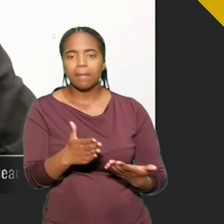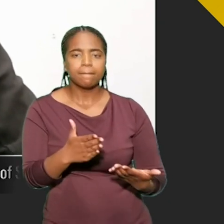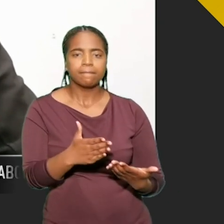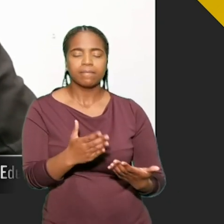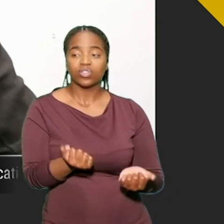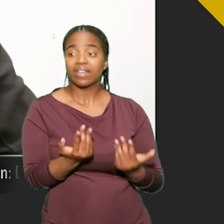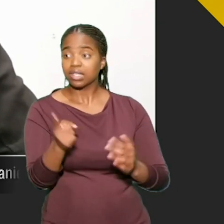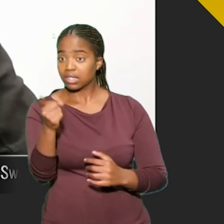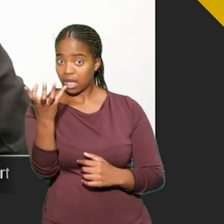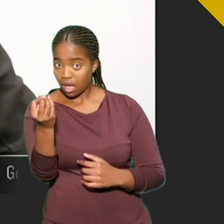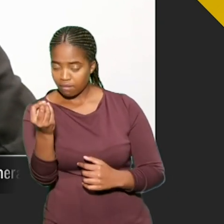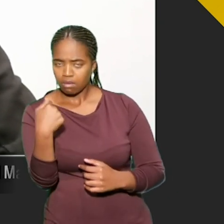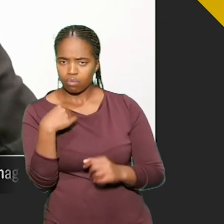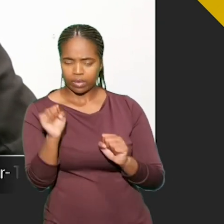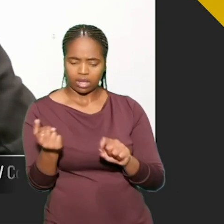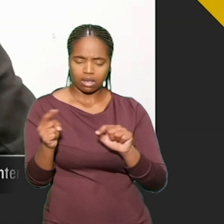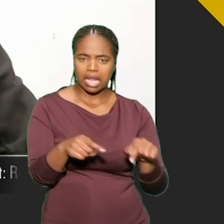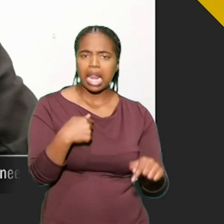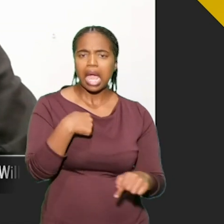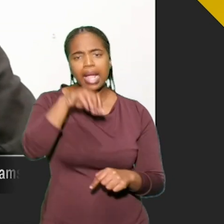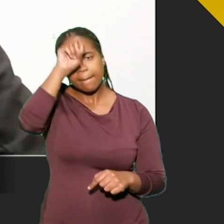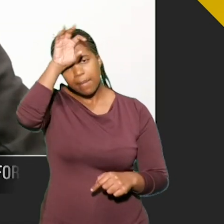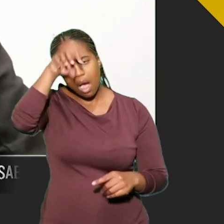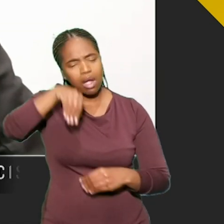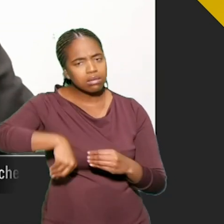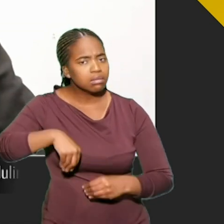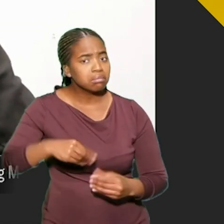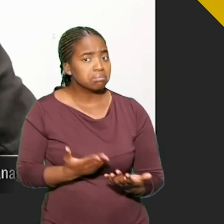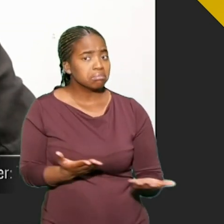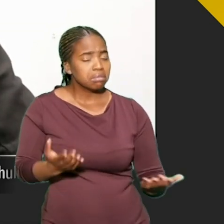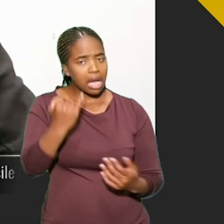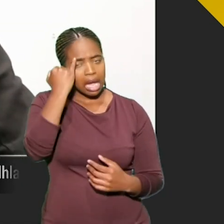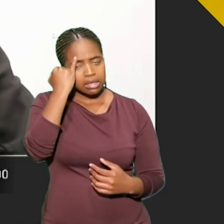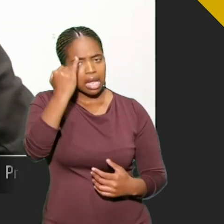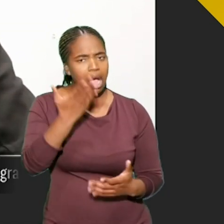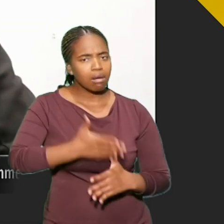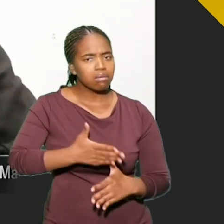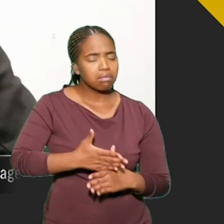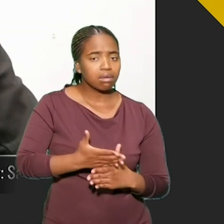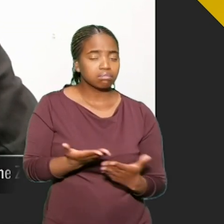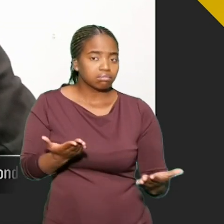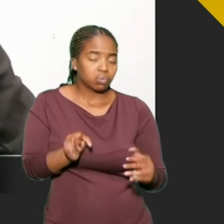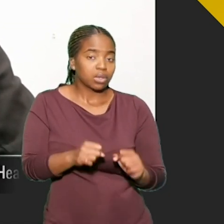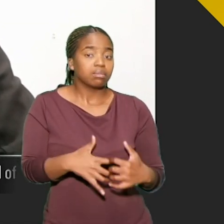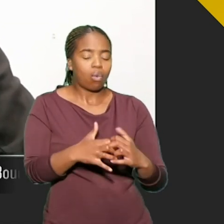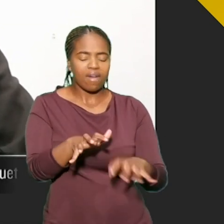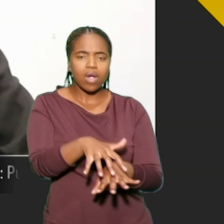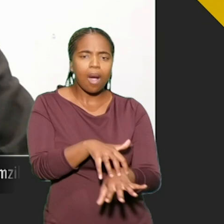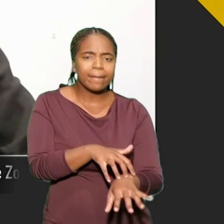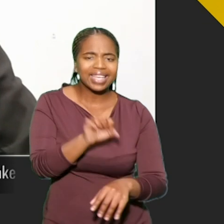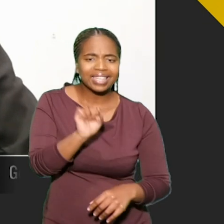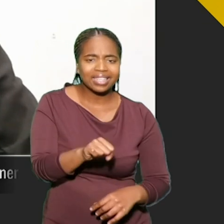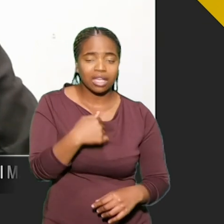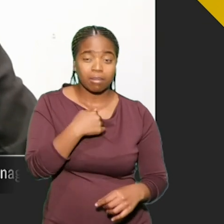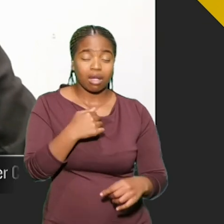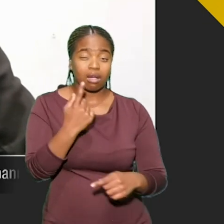that a certain area has. For example, if there's a mine, that means we must look into the areas around mining. If there's a farming area, like for example, in my